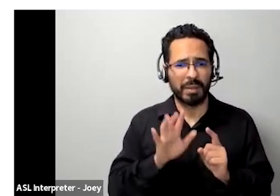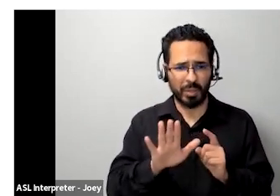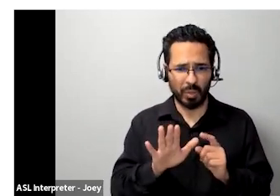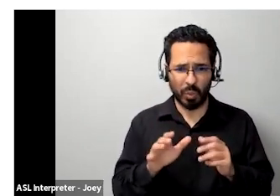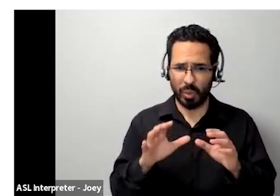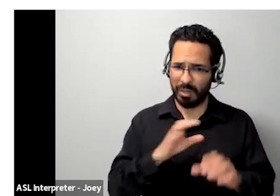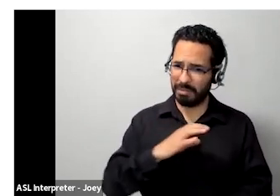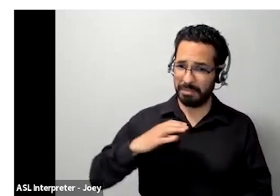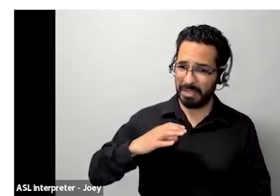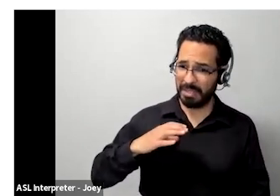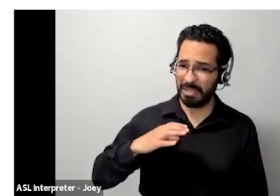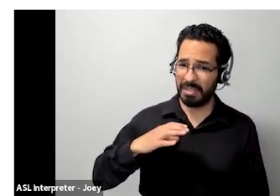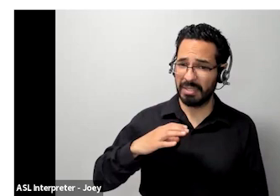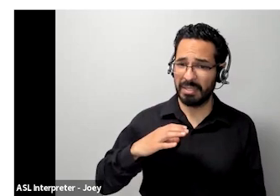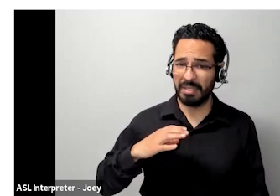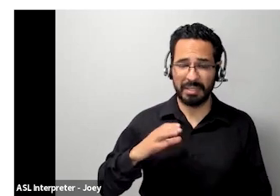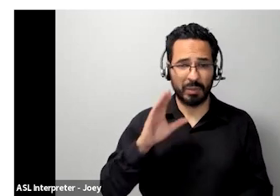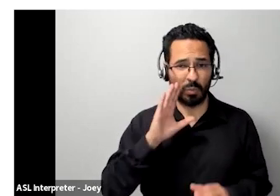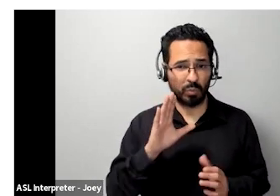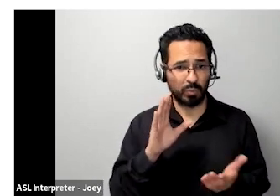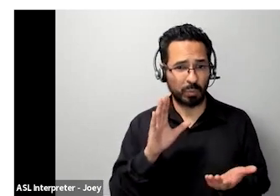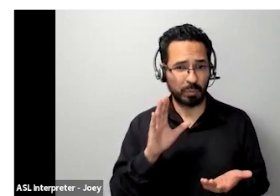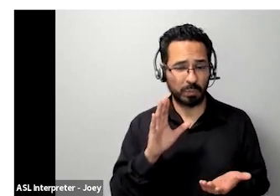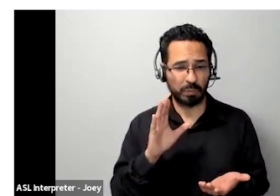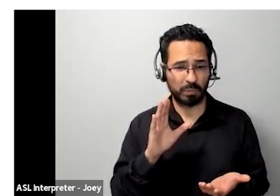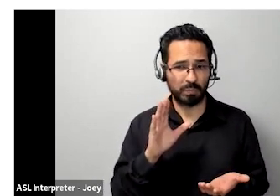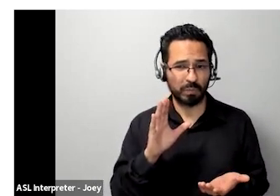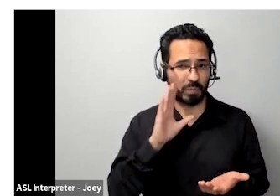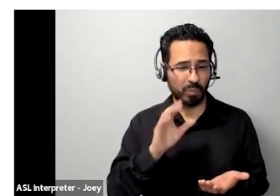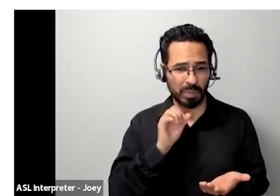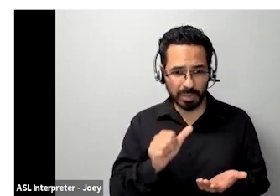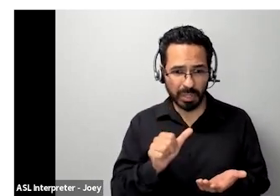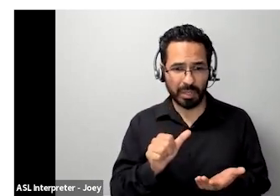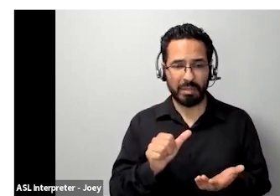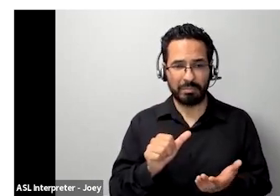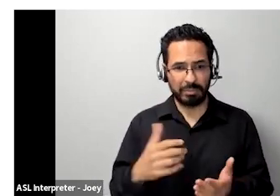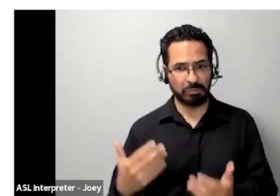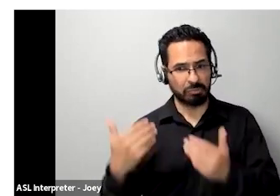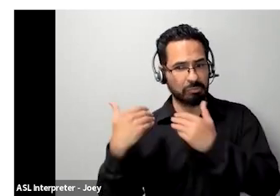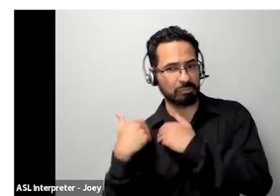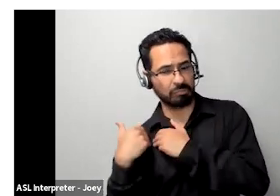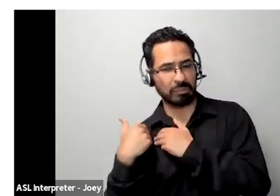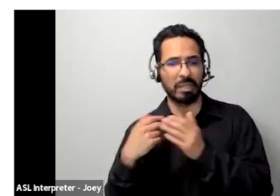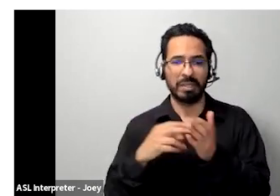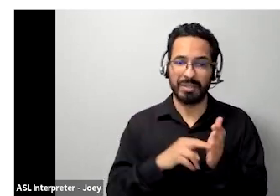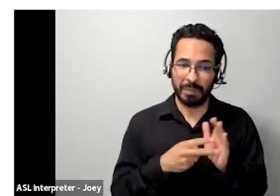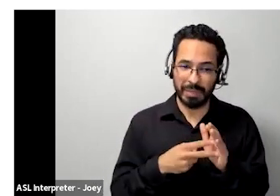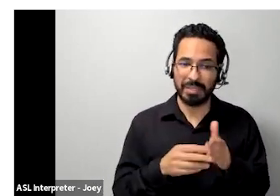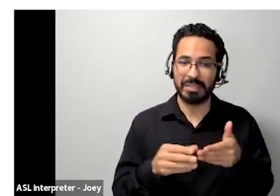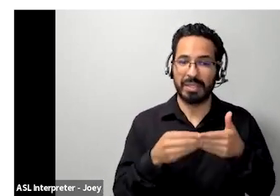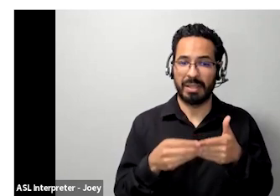be doing a lot of the heavy lifting, and so this is where a leadership team that